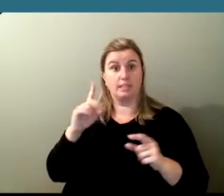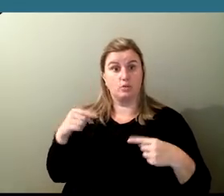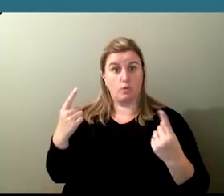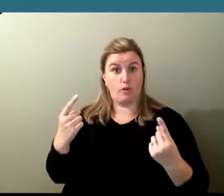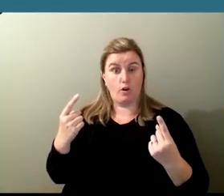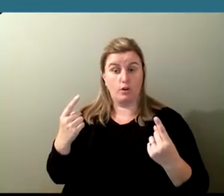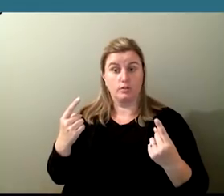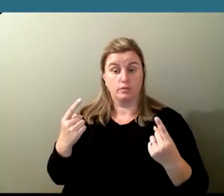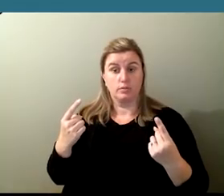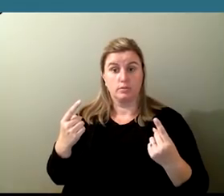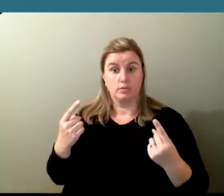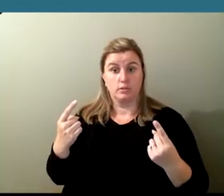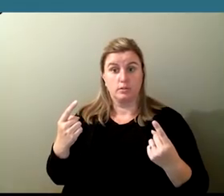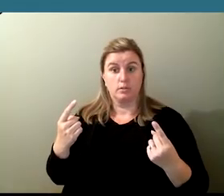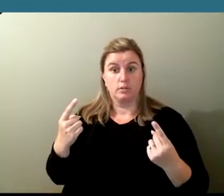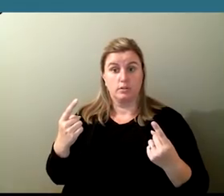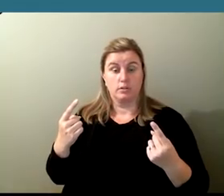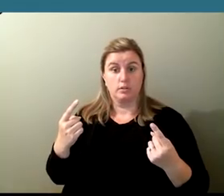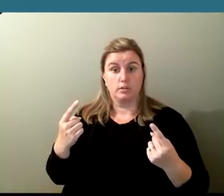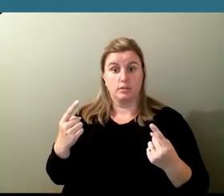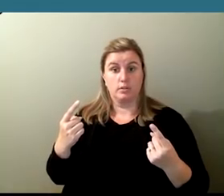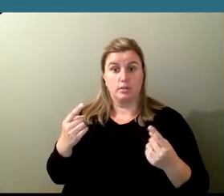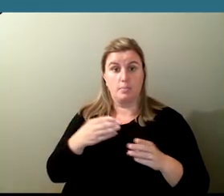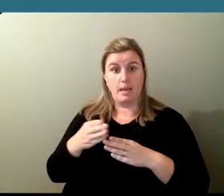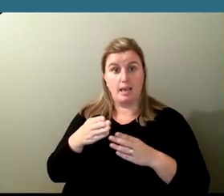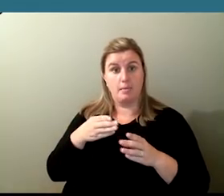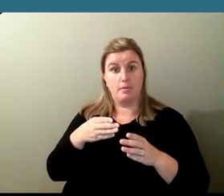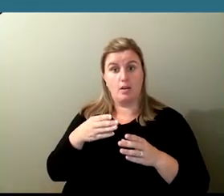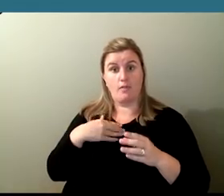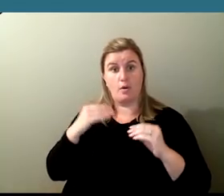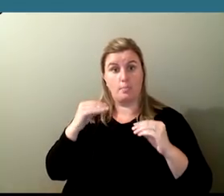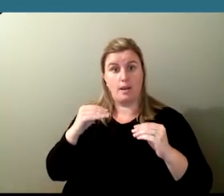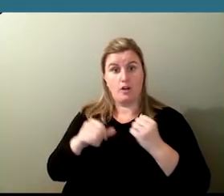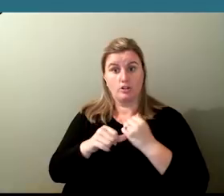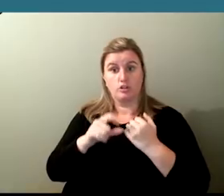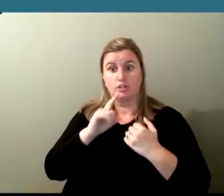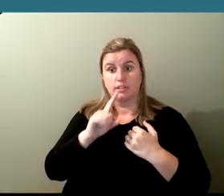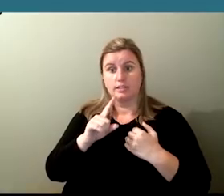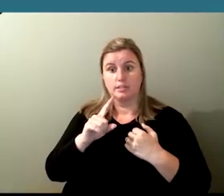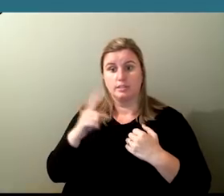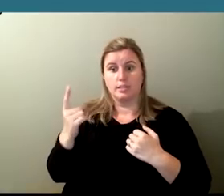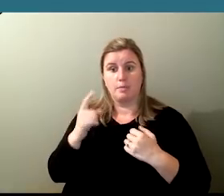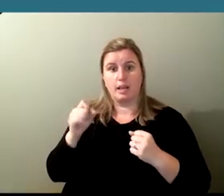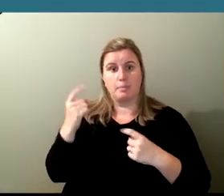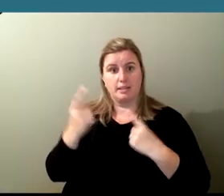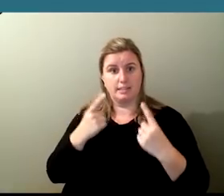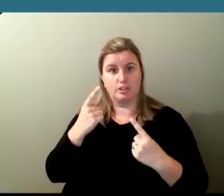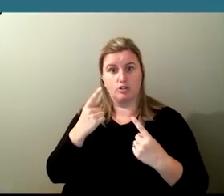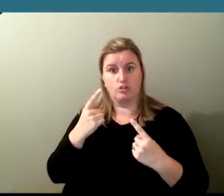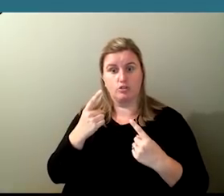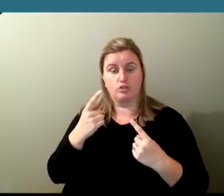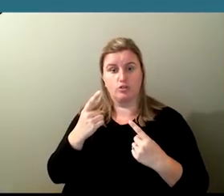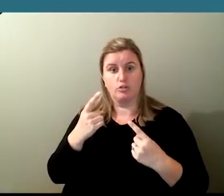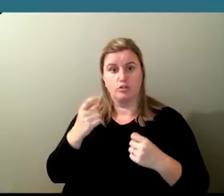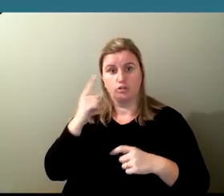the main method of training of our paraeducators is something that could be considered, it's a strategy